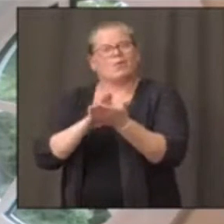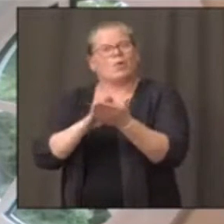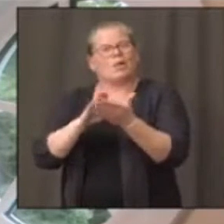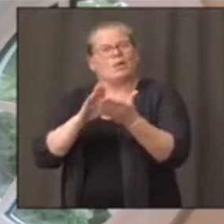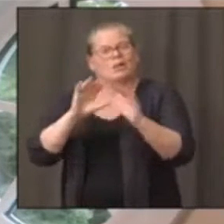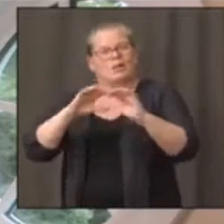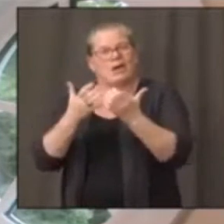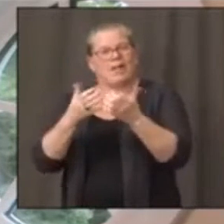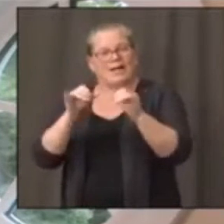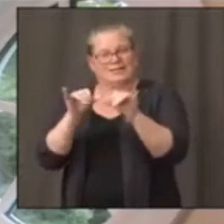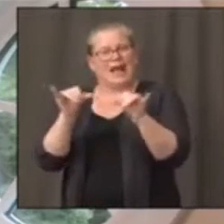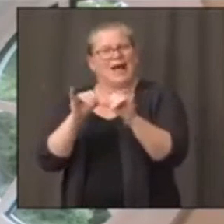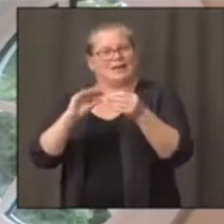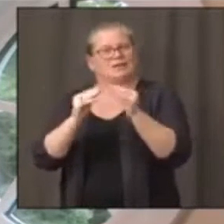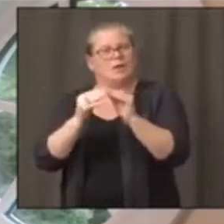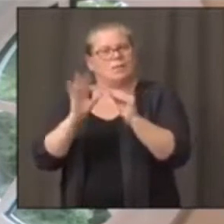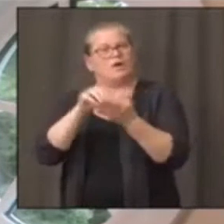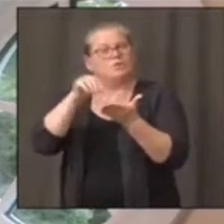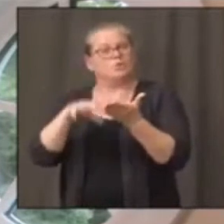students in those defined cohorts.